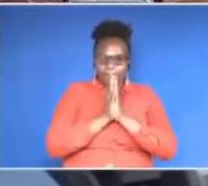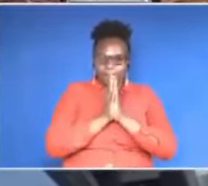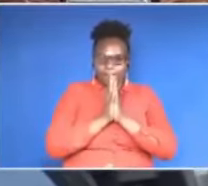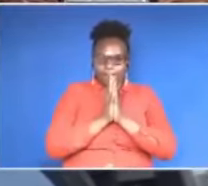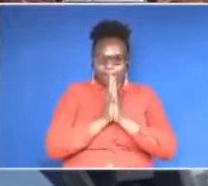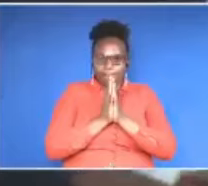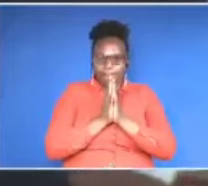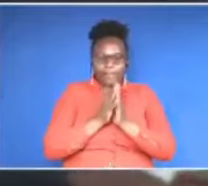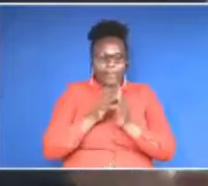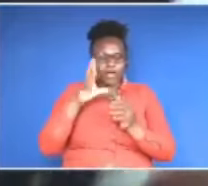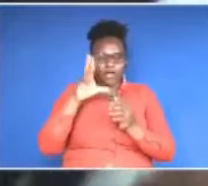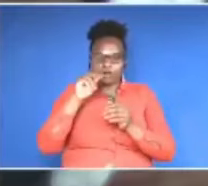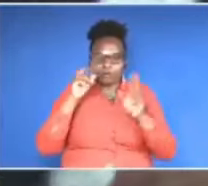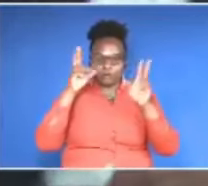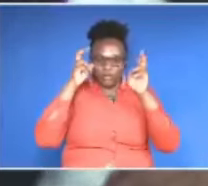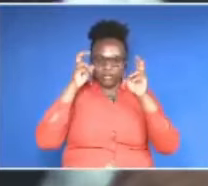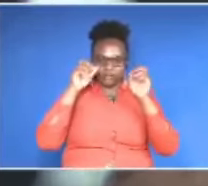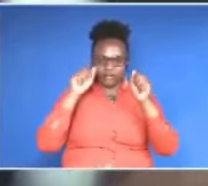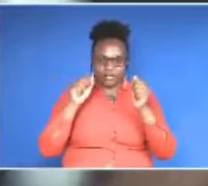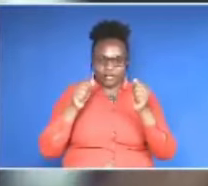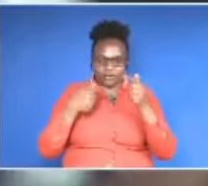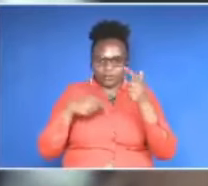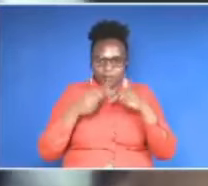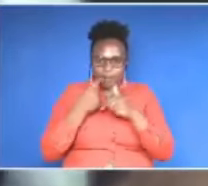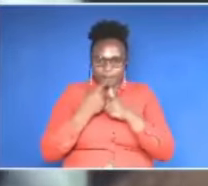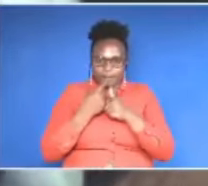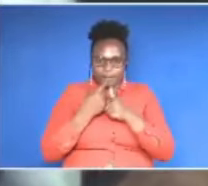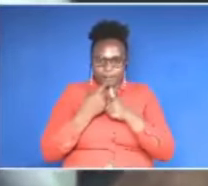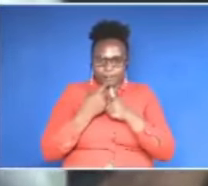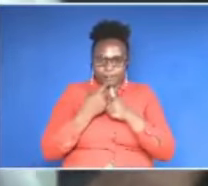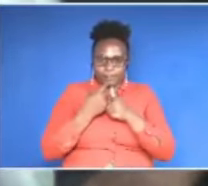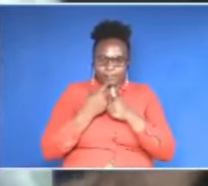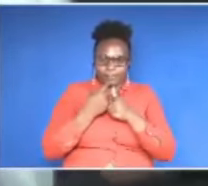can survive. Hakuna pepo yoyote ambayo inaweza epuka.